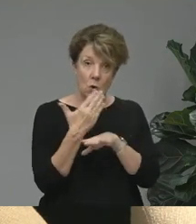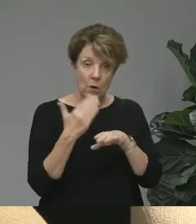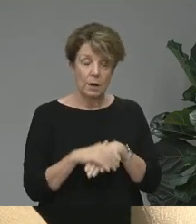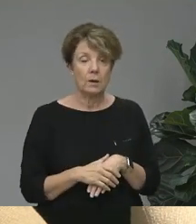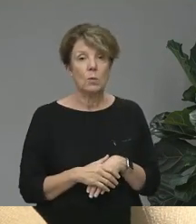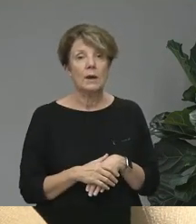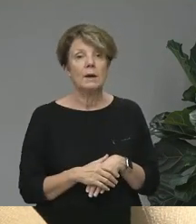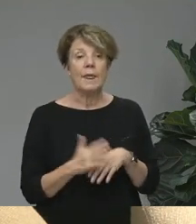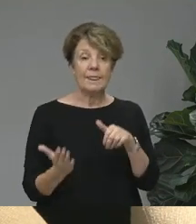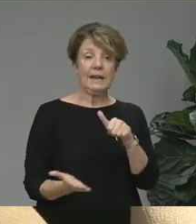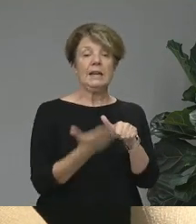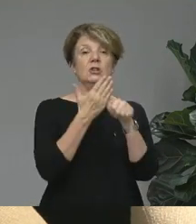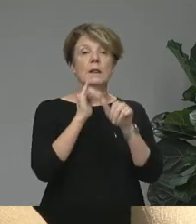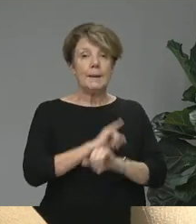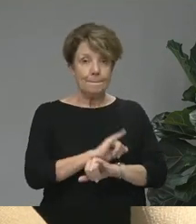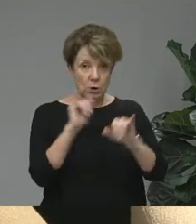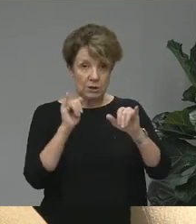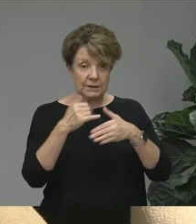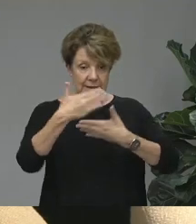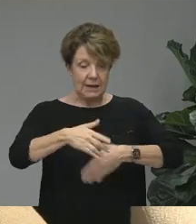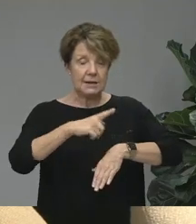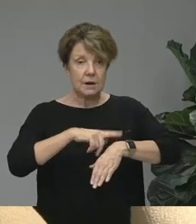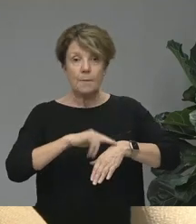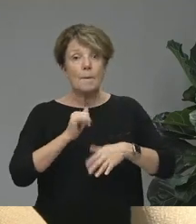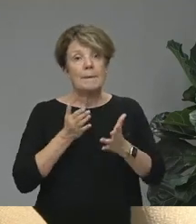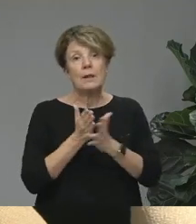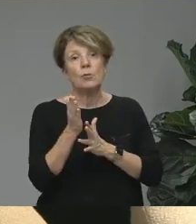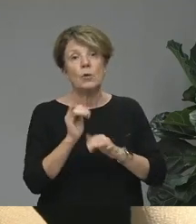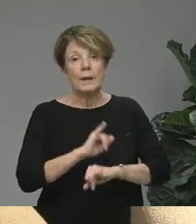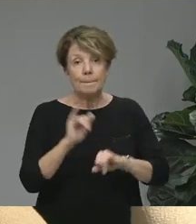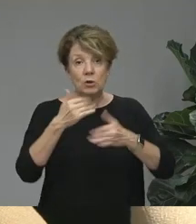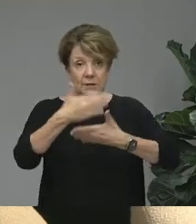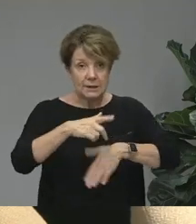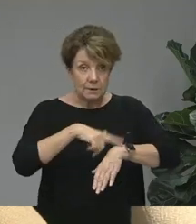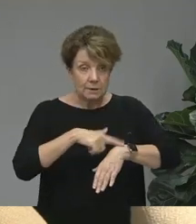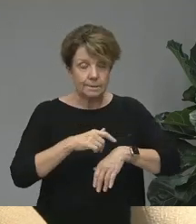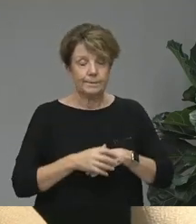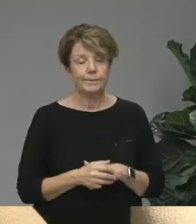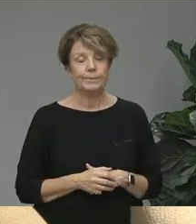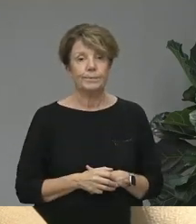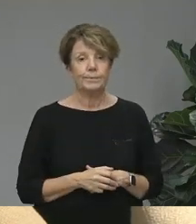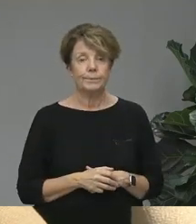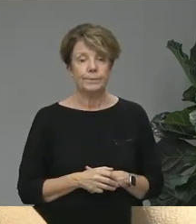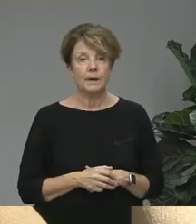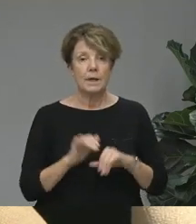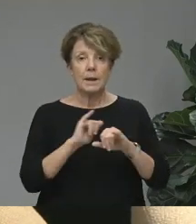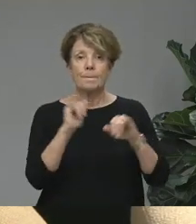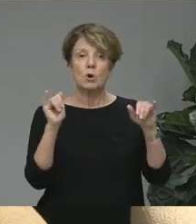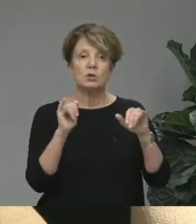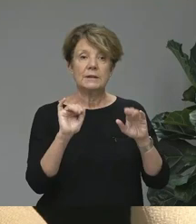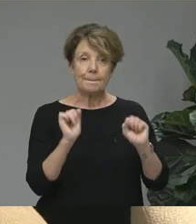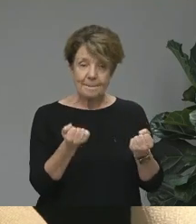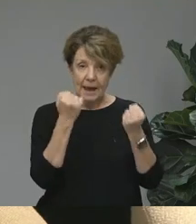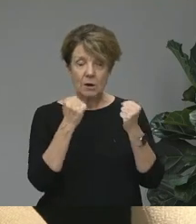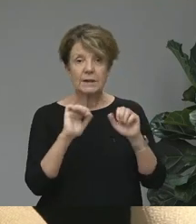after the initial emergency phase, but even during the emergency phase, for instance, the emergency powers and the